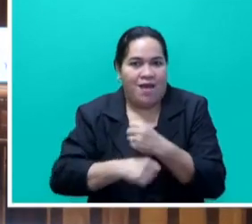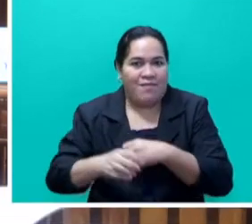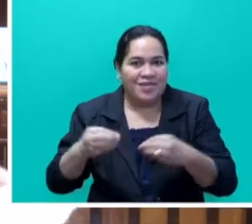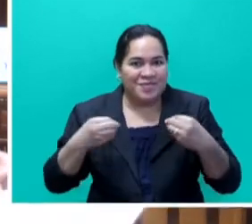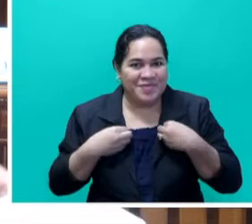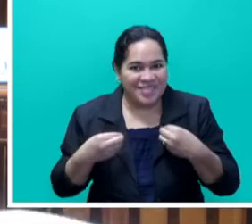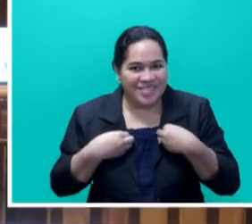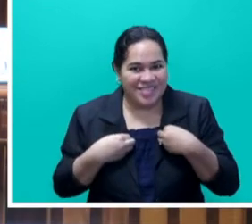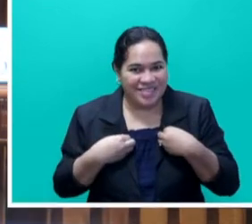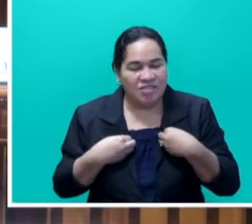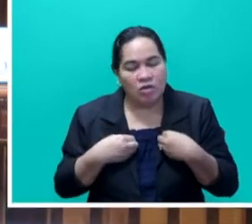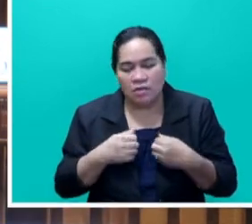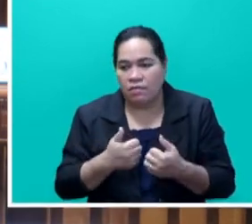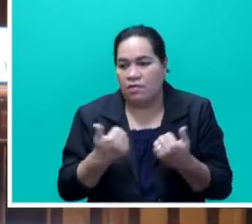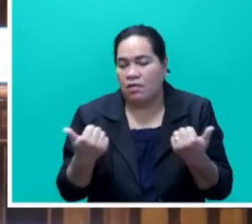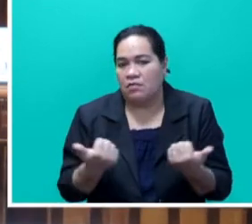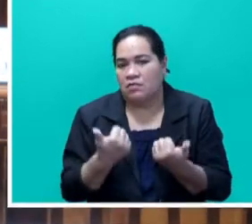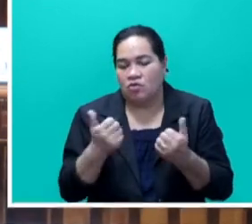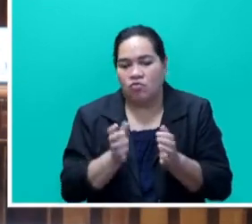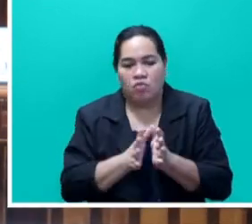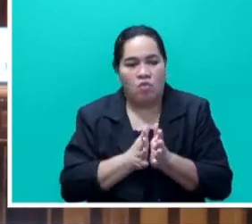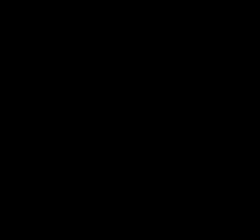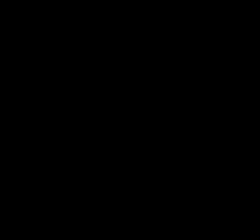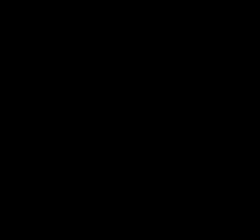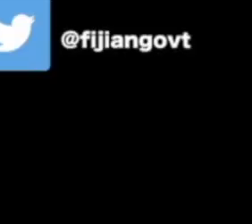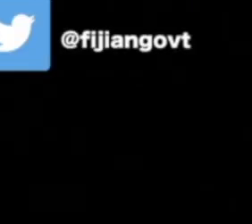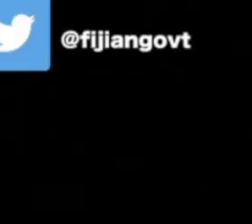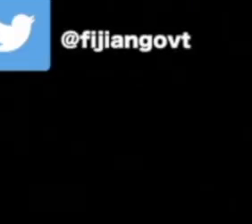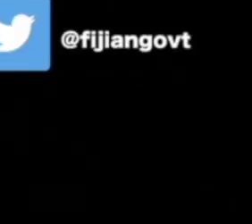it's a whole range of people that will need to be consulted. Thank you.